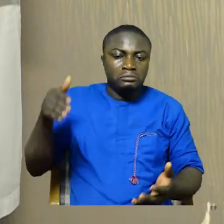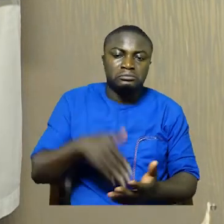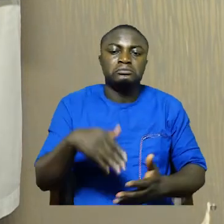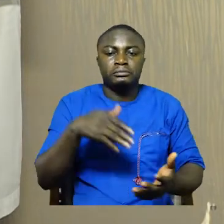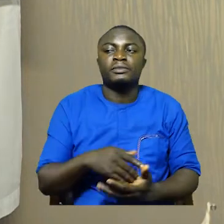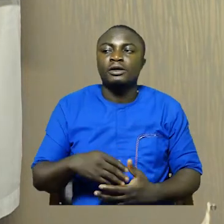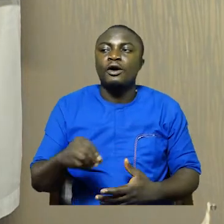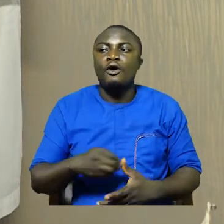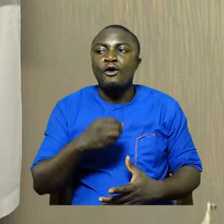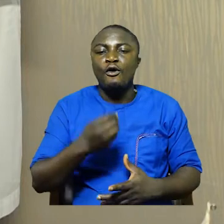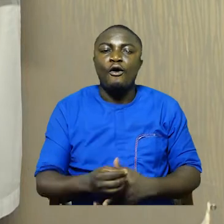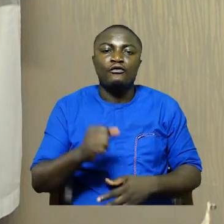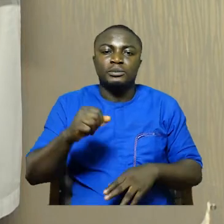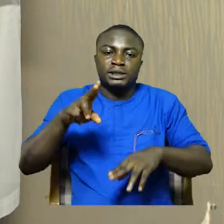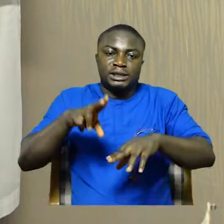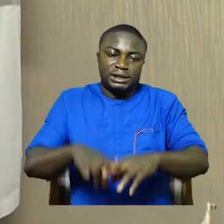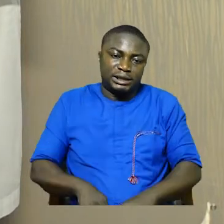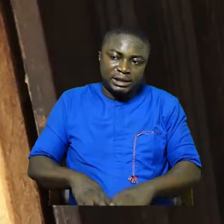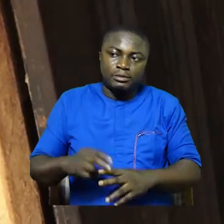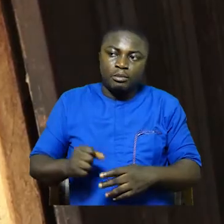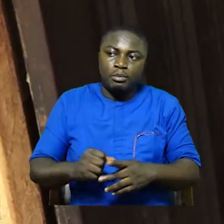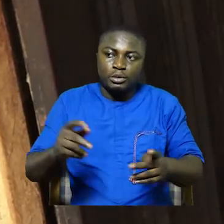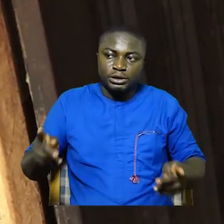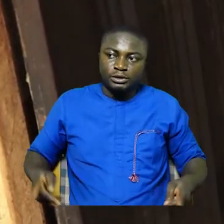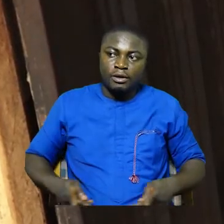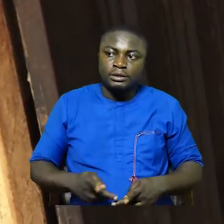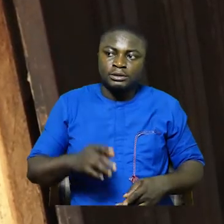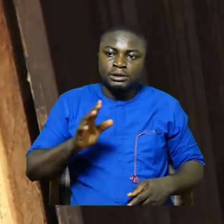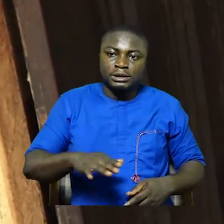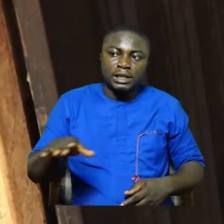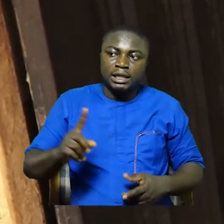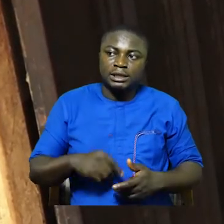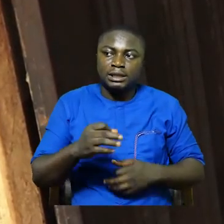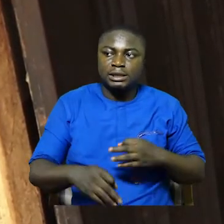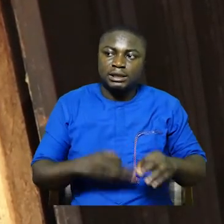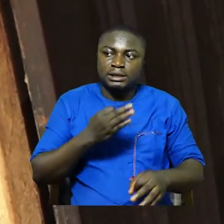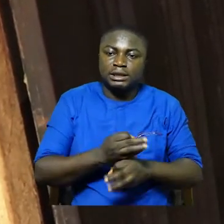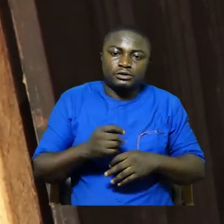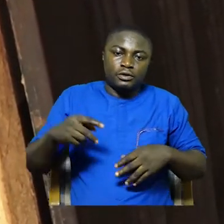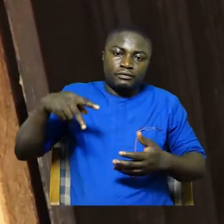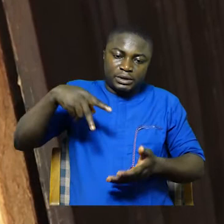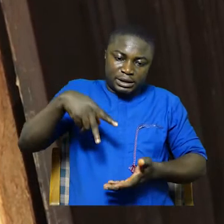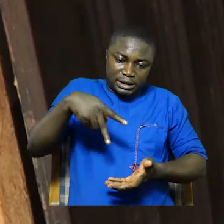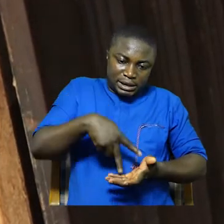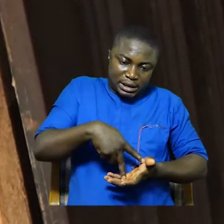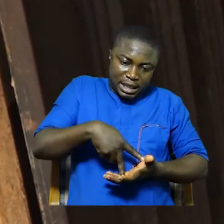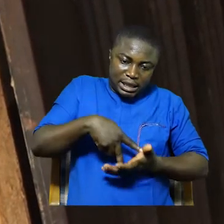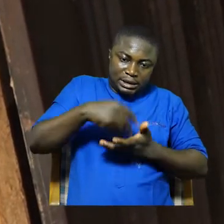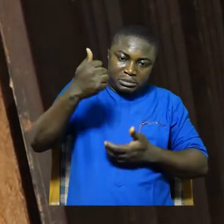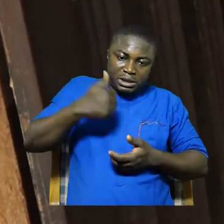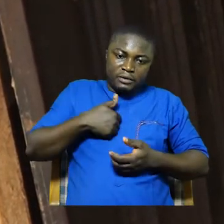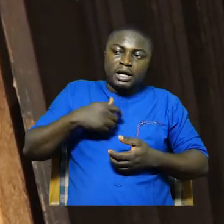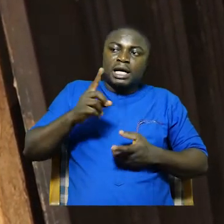frequently. And then from a sitting down position, and the child, instead of just rising to his